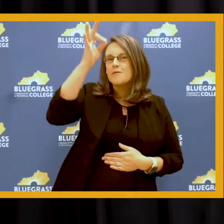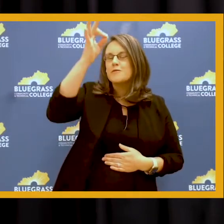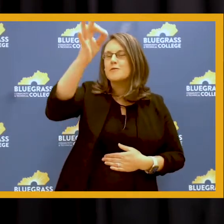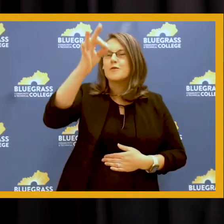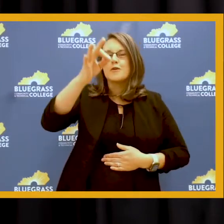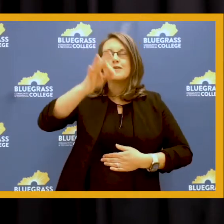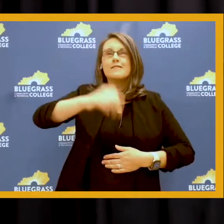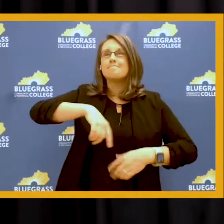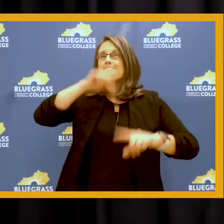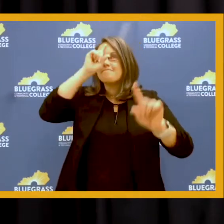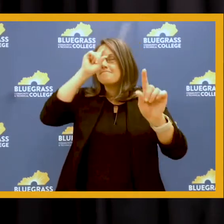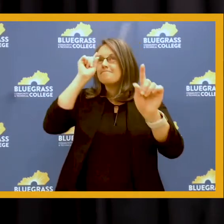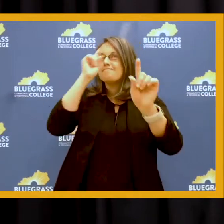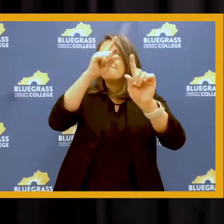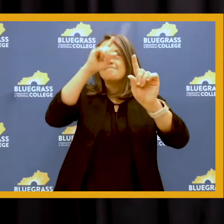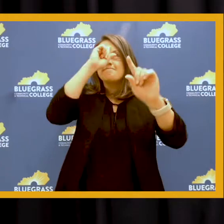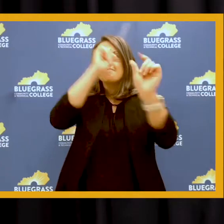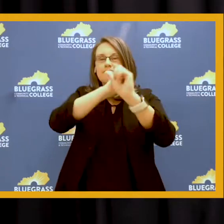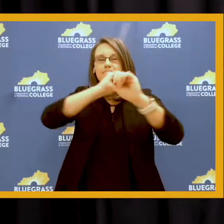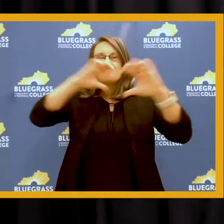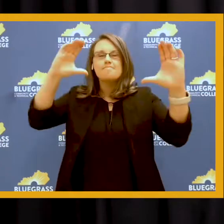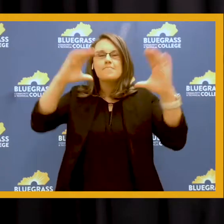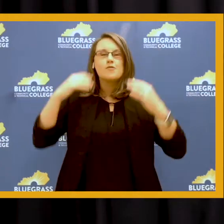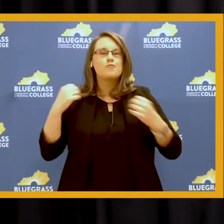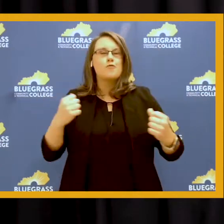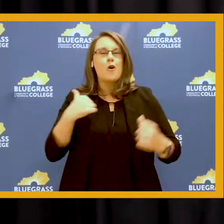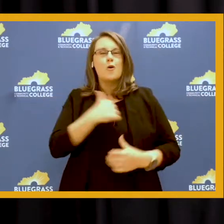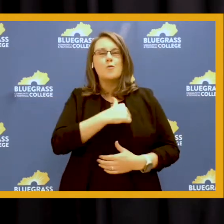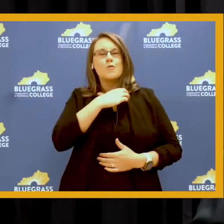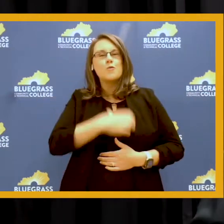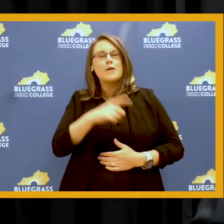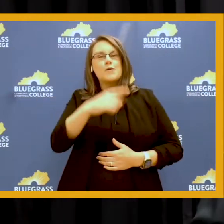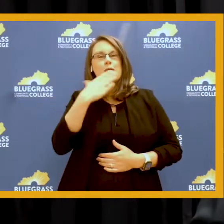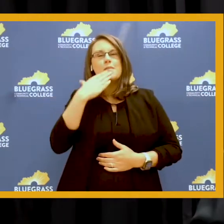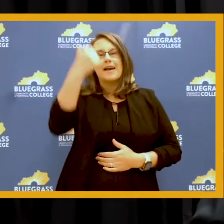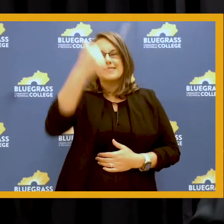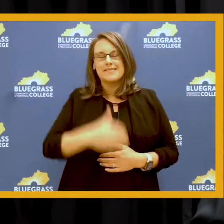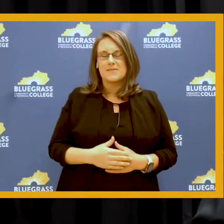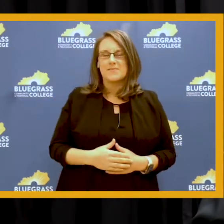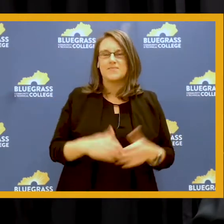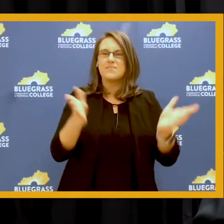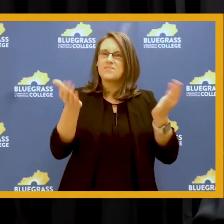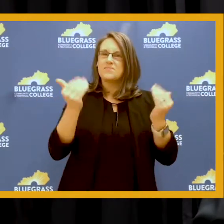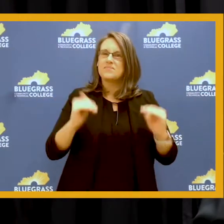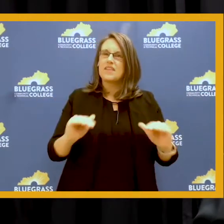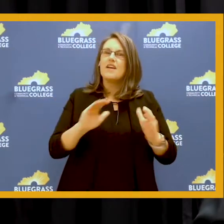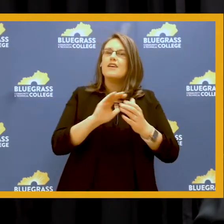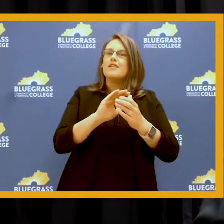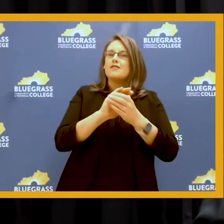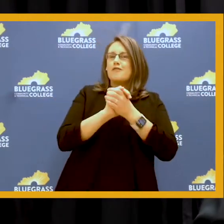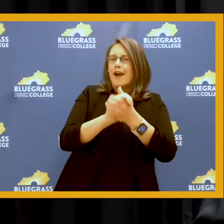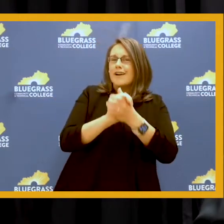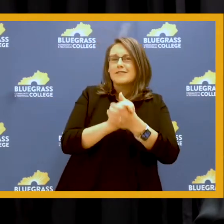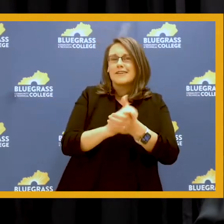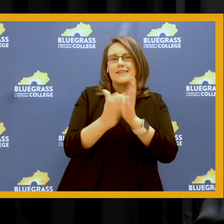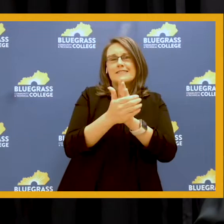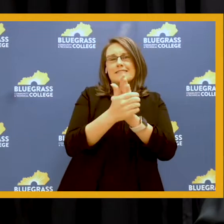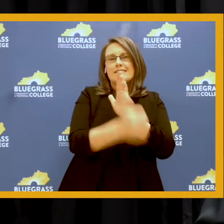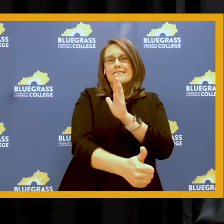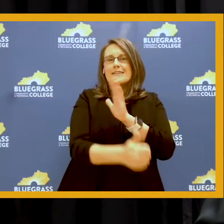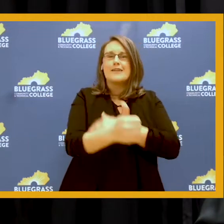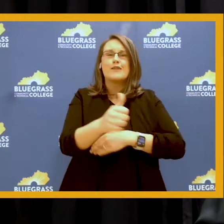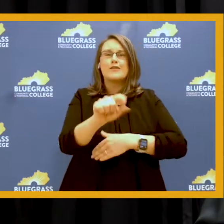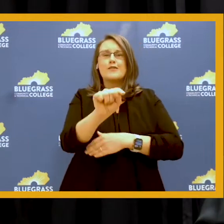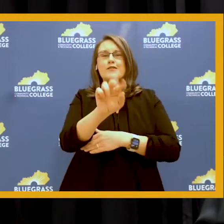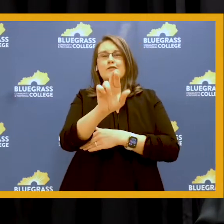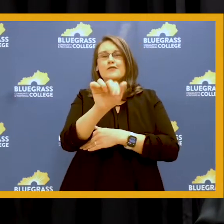is bright and strong. We wish you the best. Congratulations, skilled trades graduates, and welcome to your new